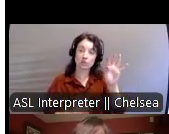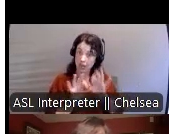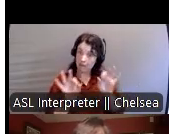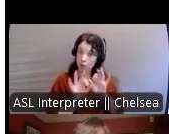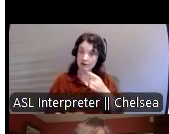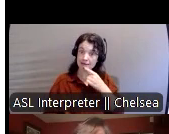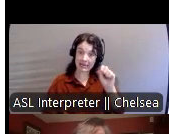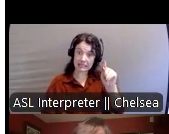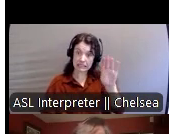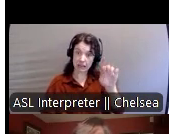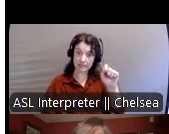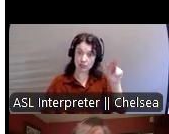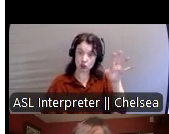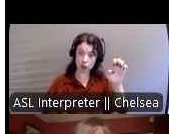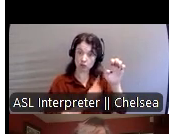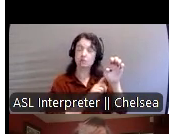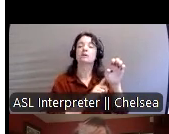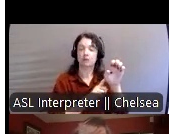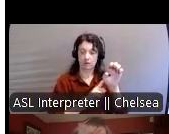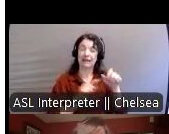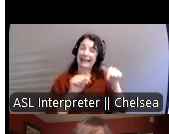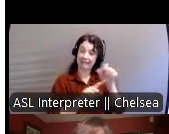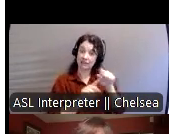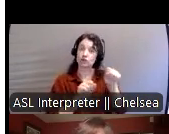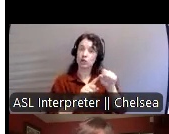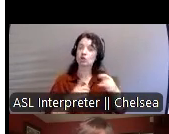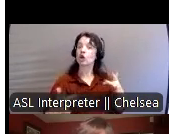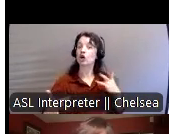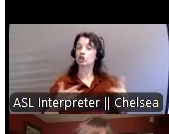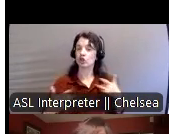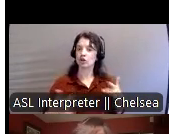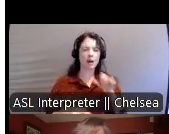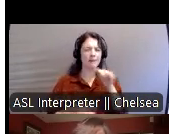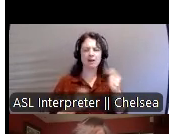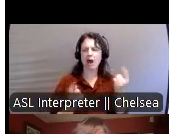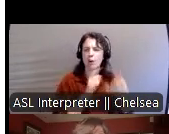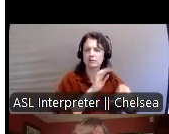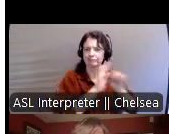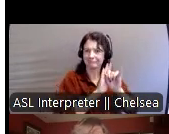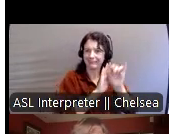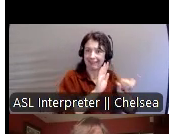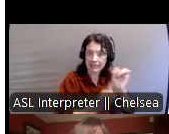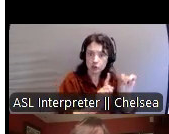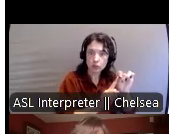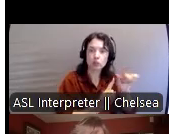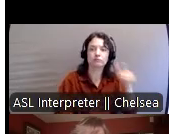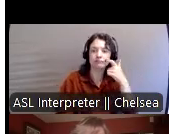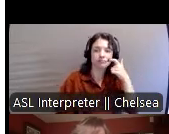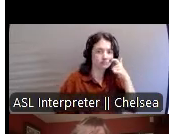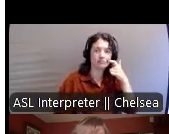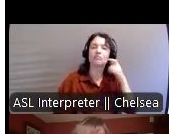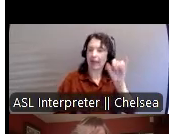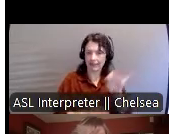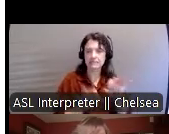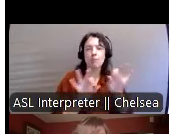these cases, substance use was noted as a concern, but not always identified as an addiction. That nuance does matter.